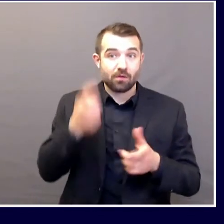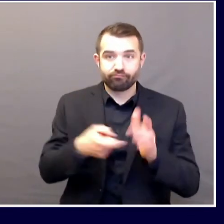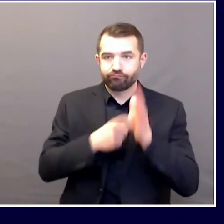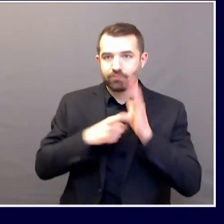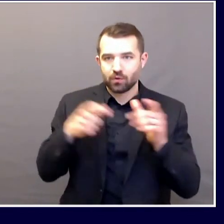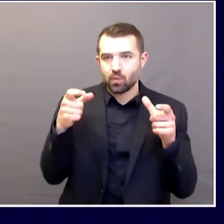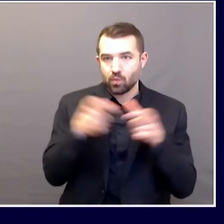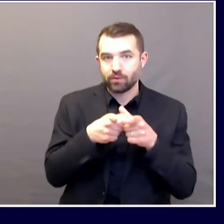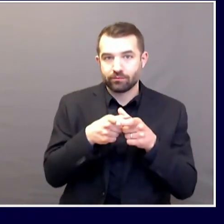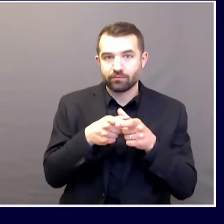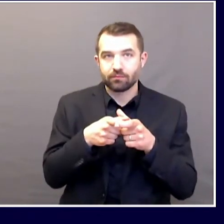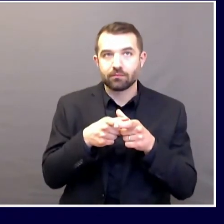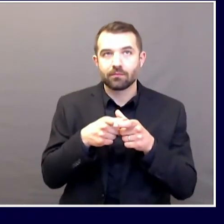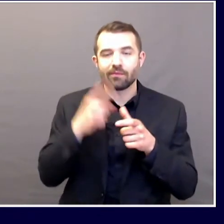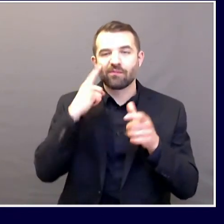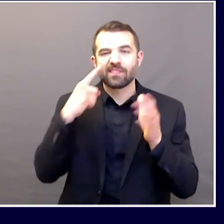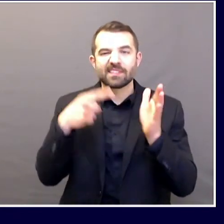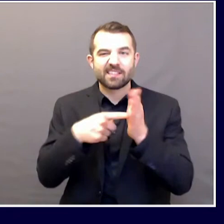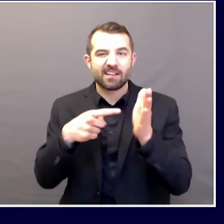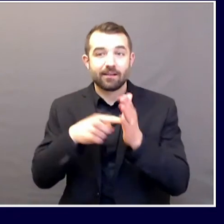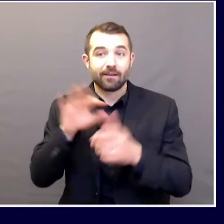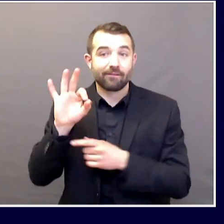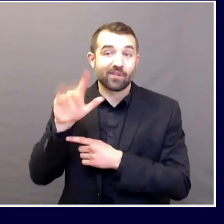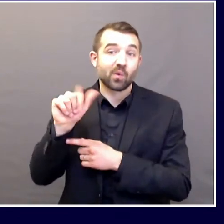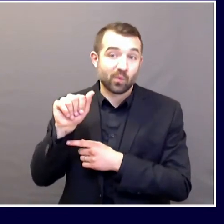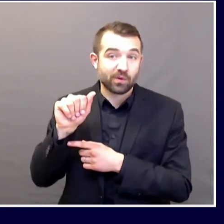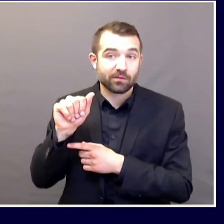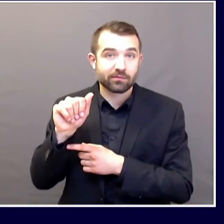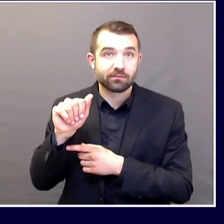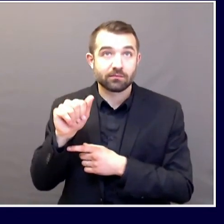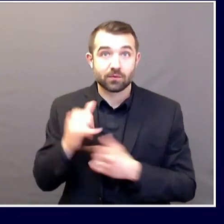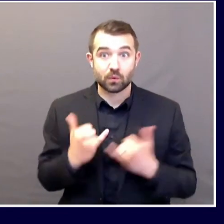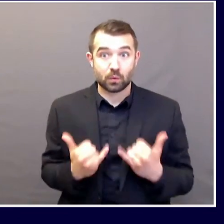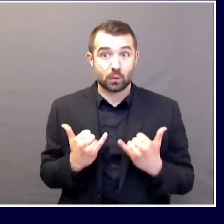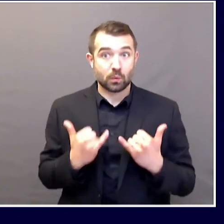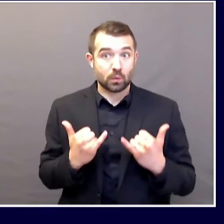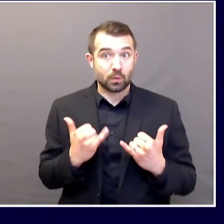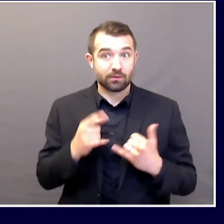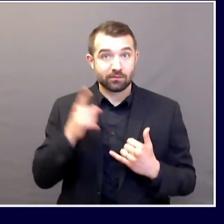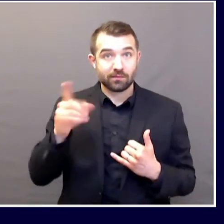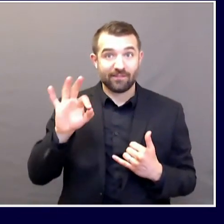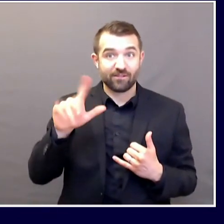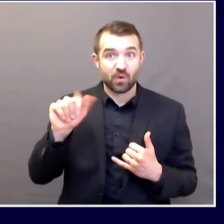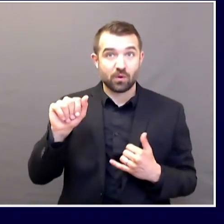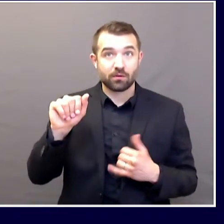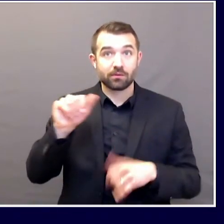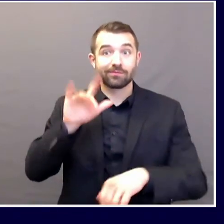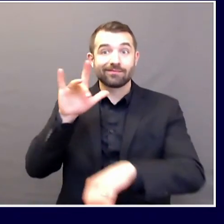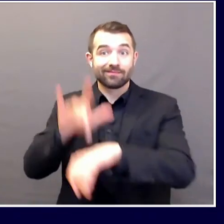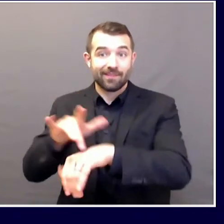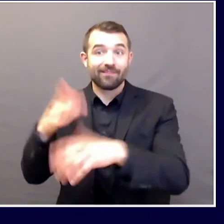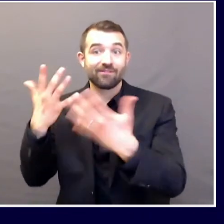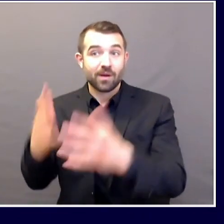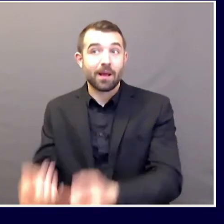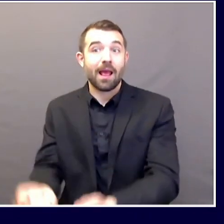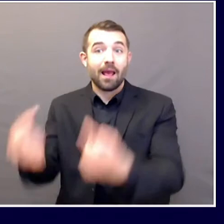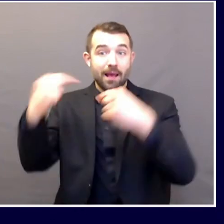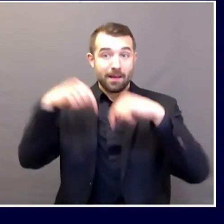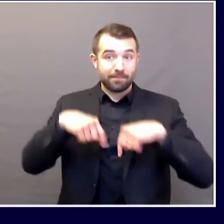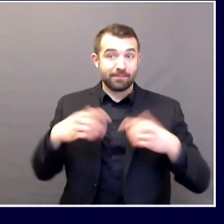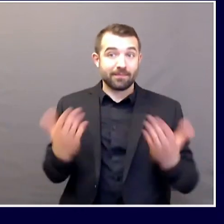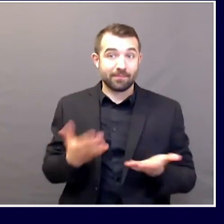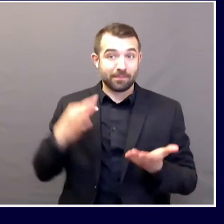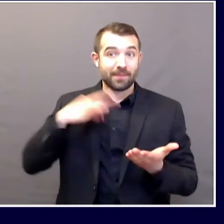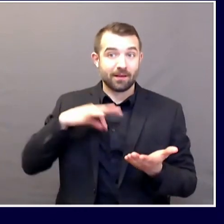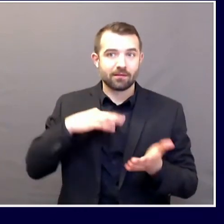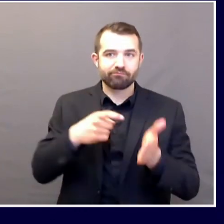Florida? Right now, you would need to test or quarantine if you're coming back to Maine from Florida, just to make